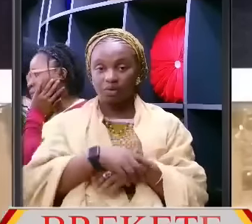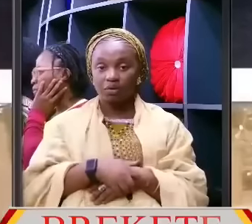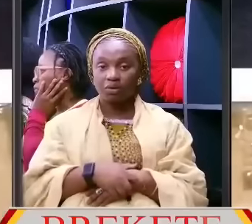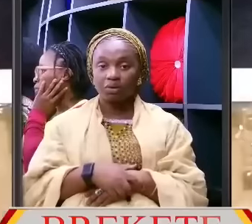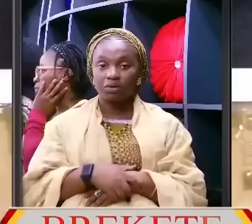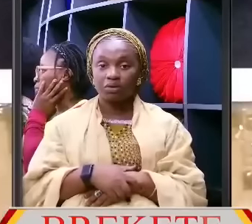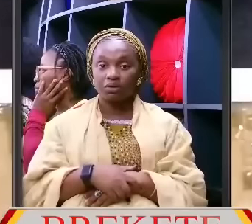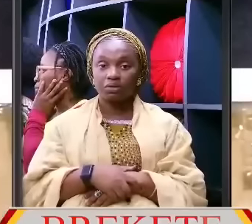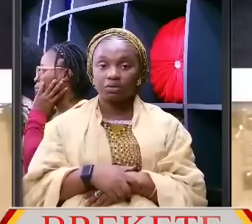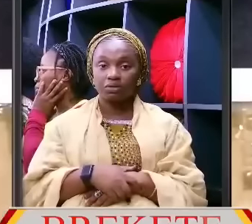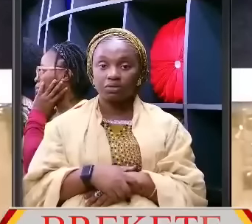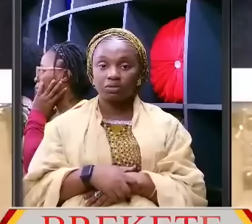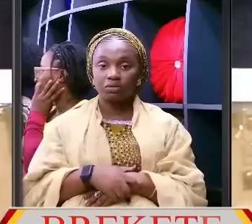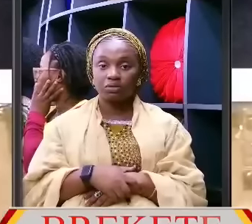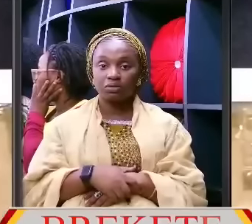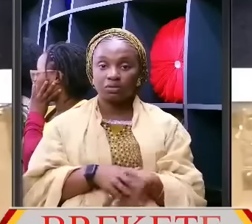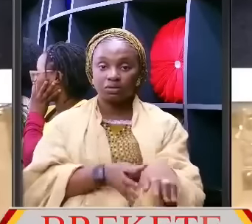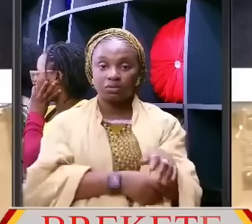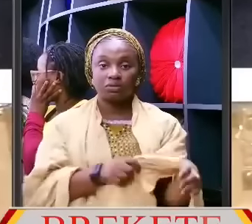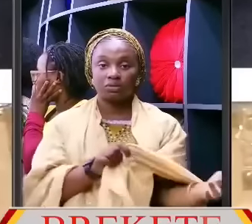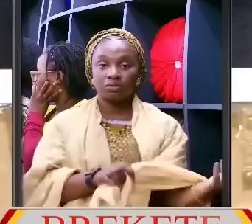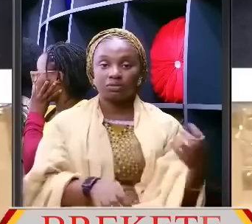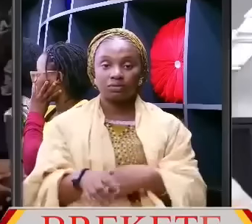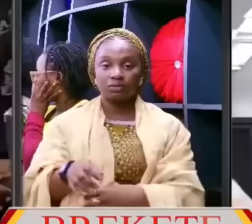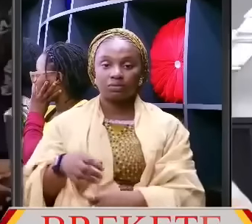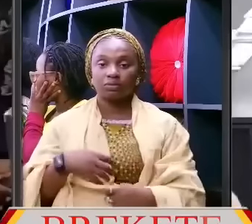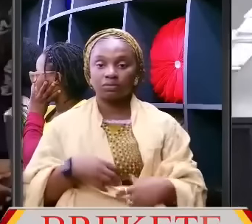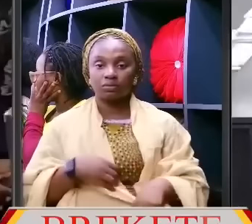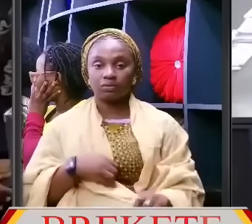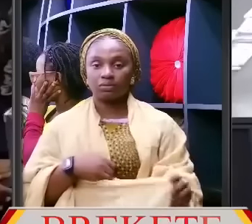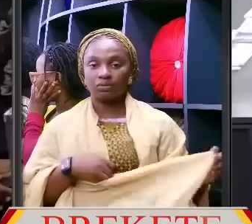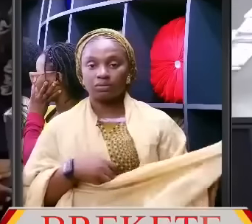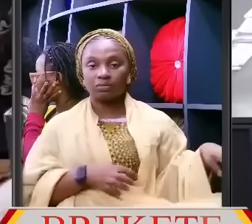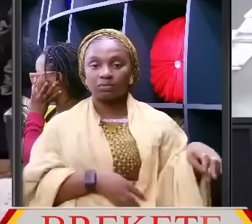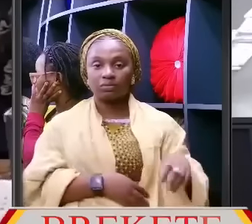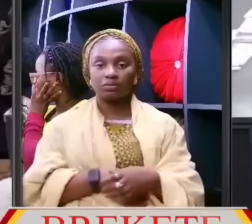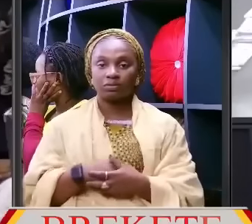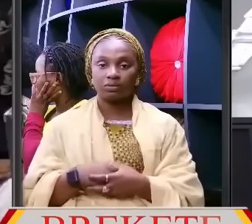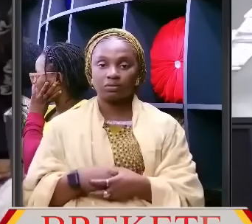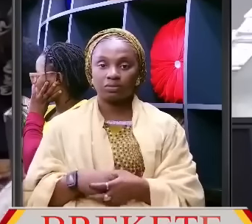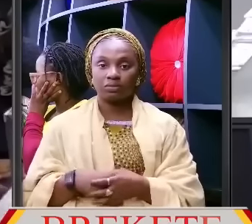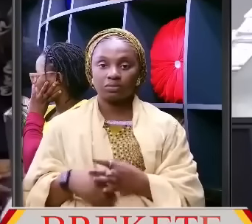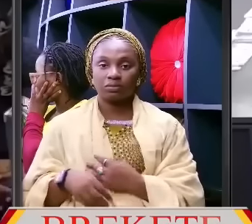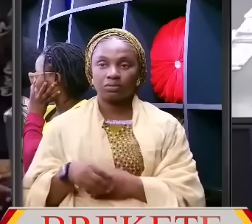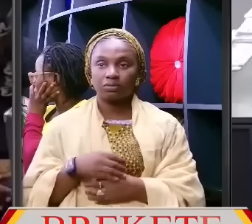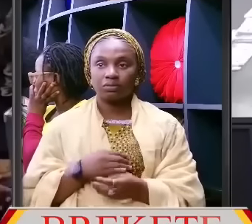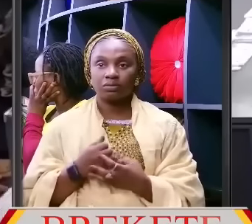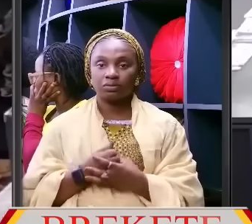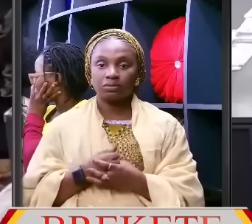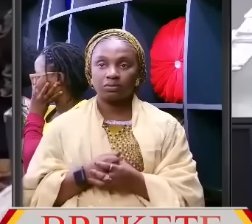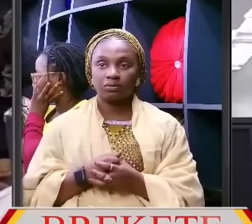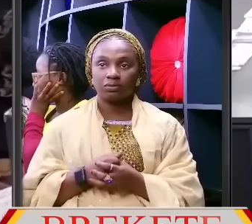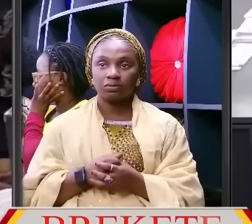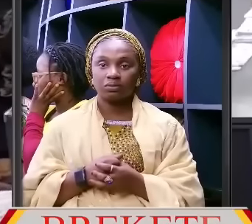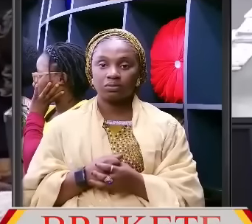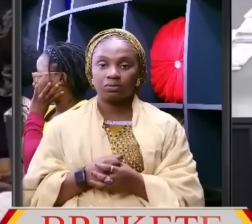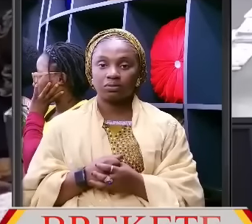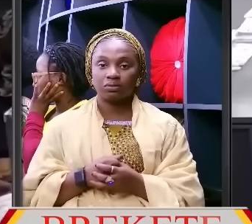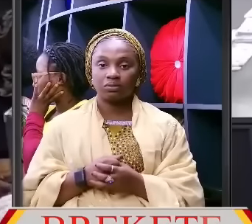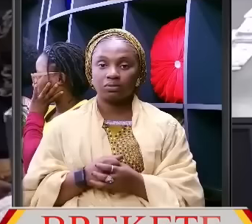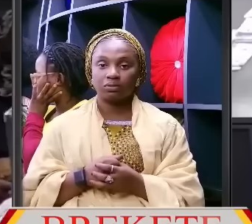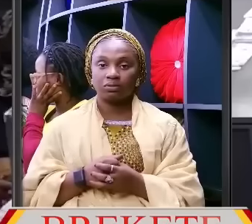You say? You know what you know now. Maybe he's older than the father, ordinary president. But everything where you know, nobody can tell you.